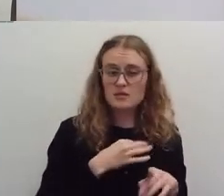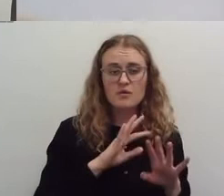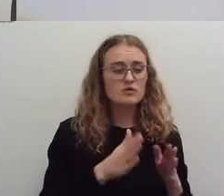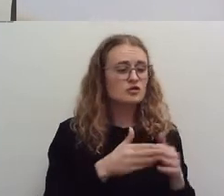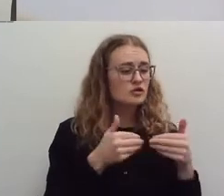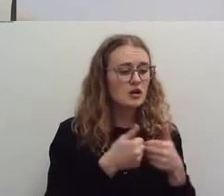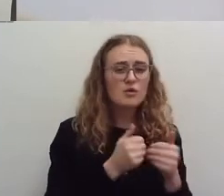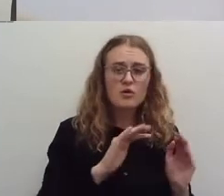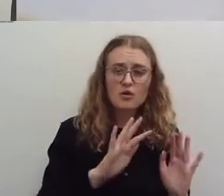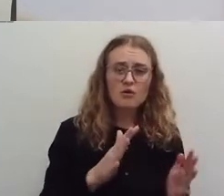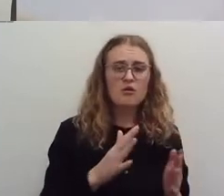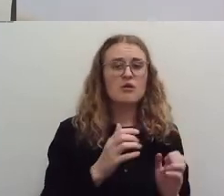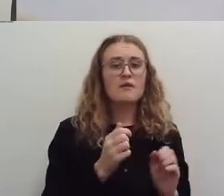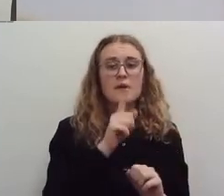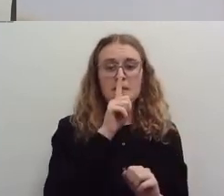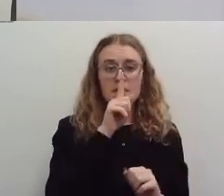child